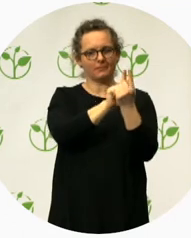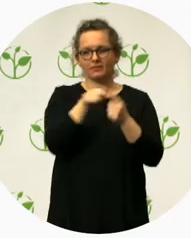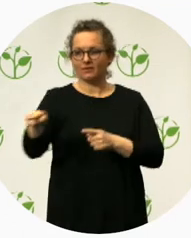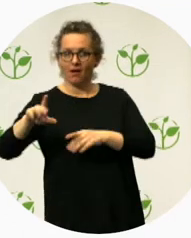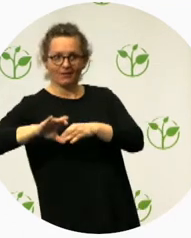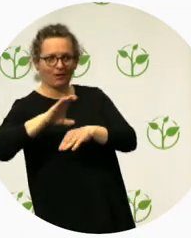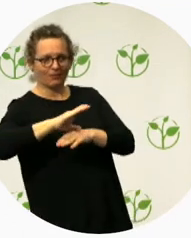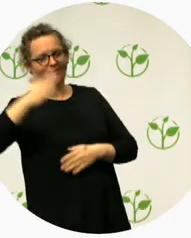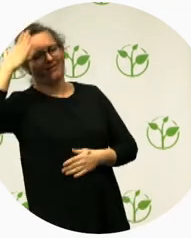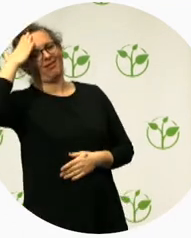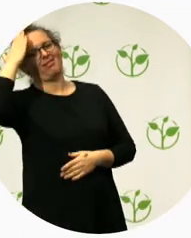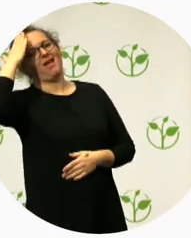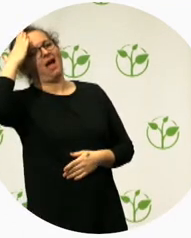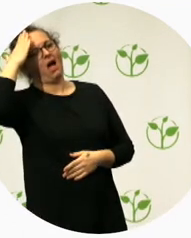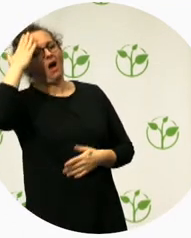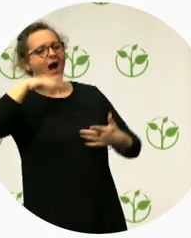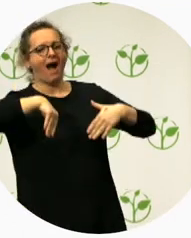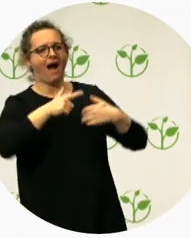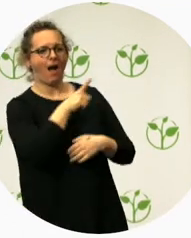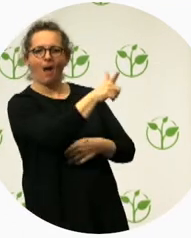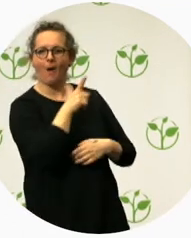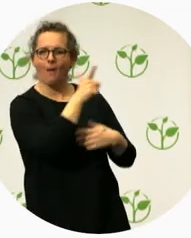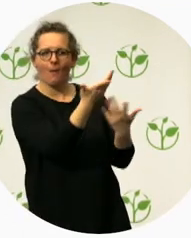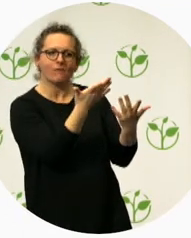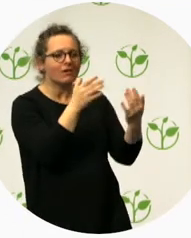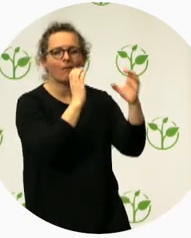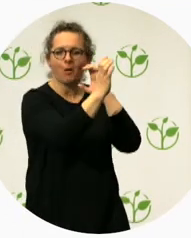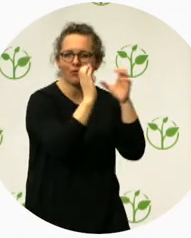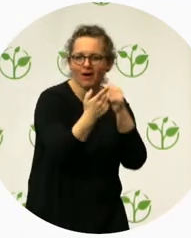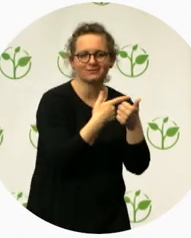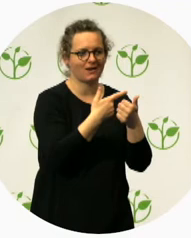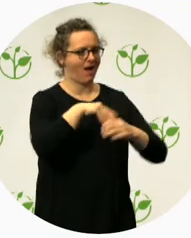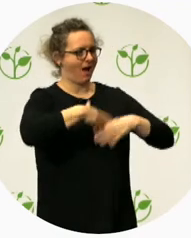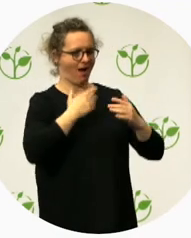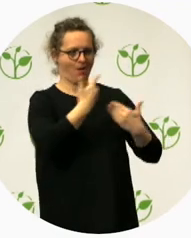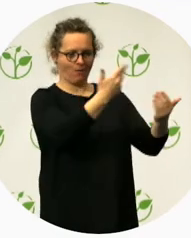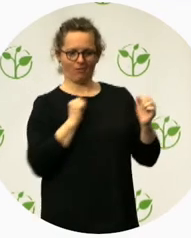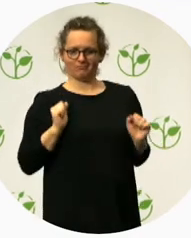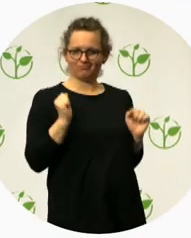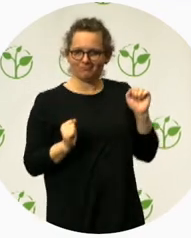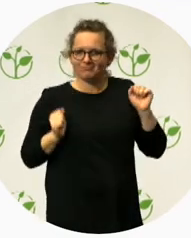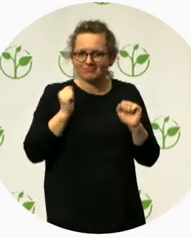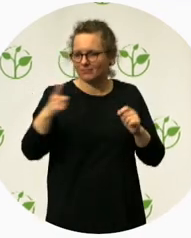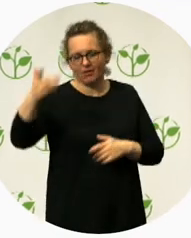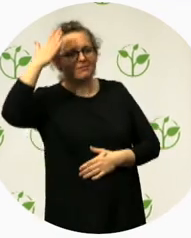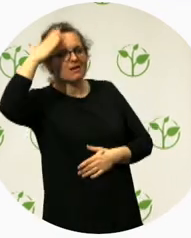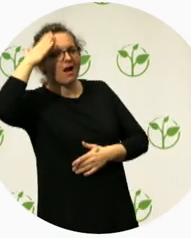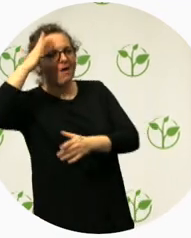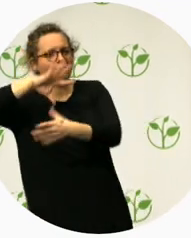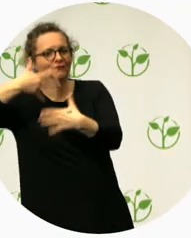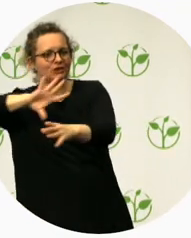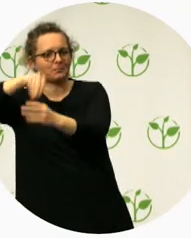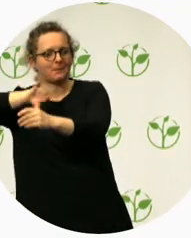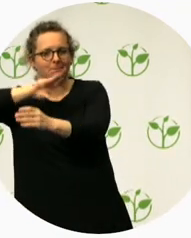the communication process. But that's not the end. We can link that up mechanically into the concept of